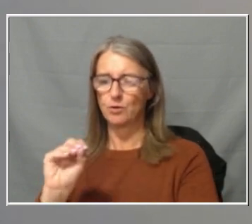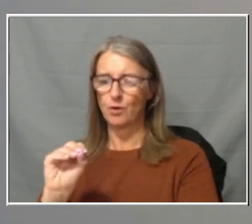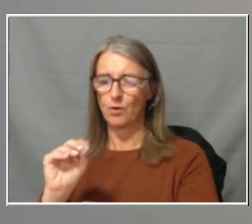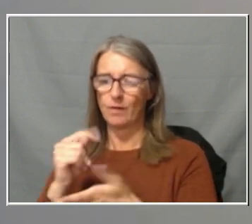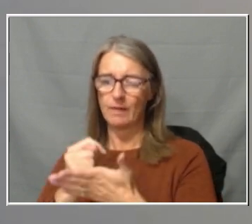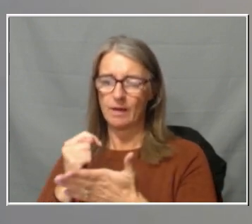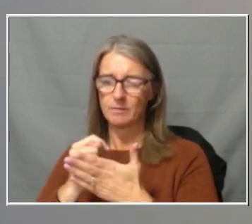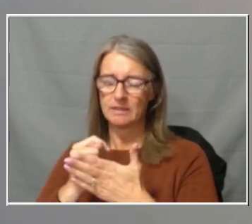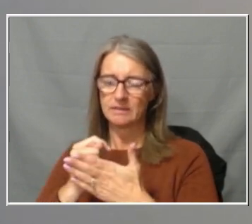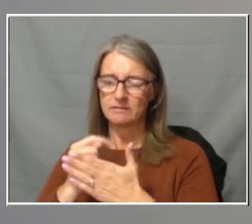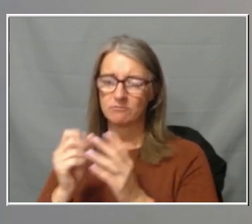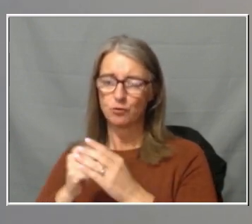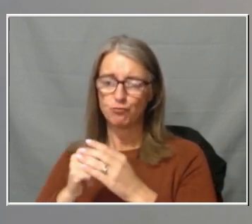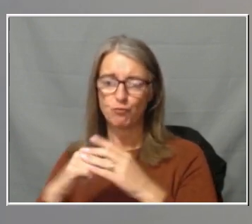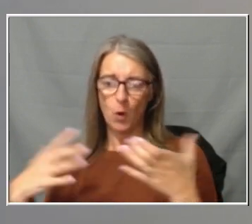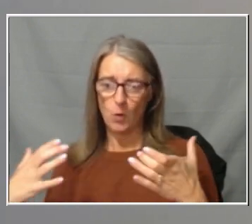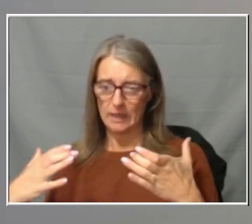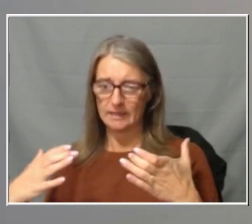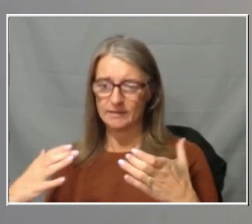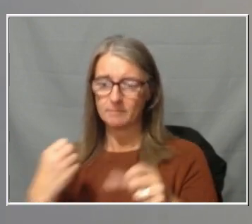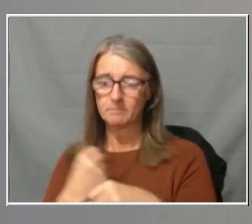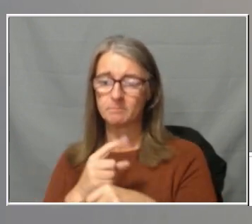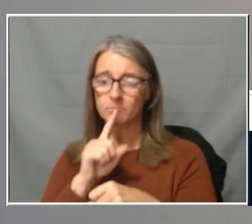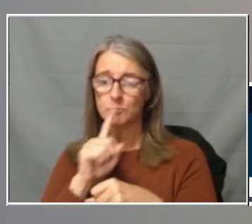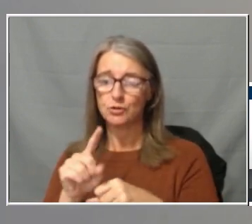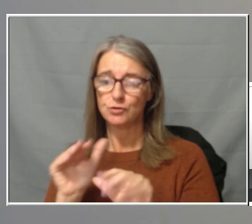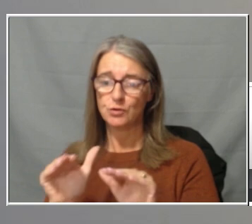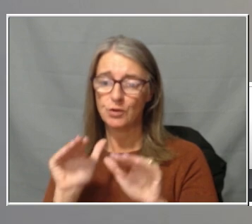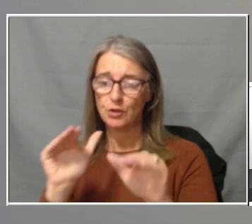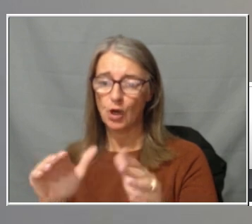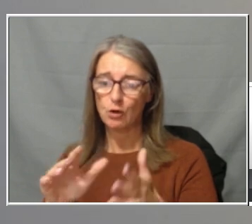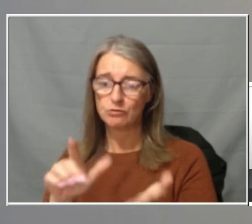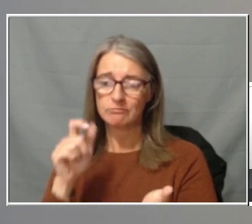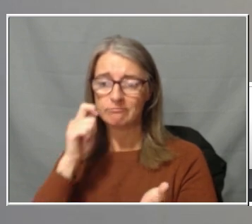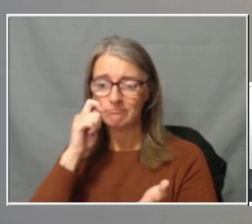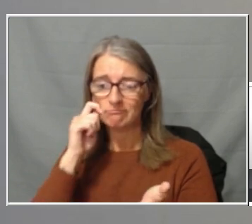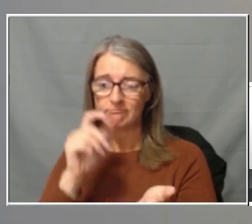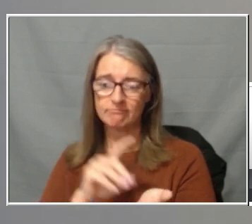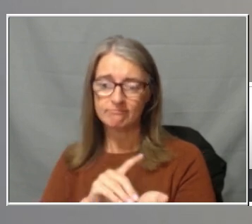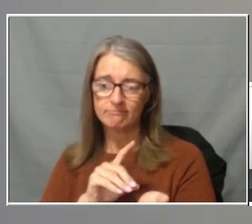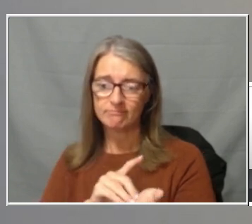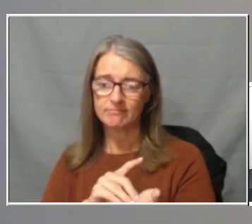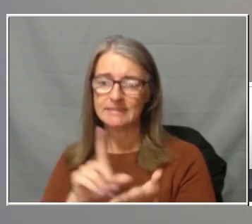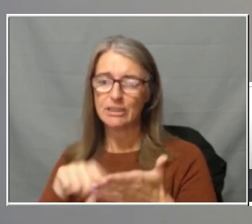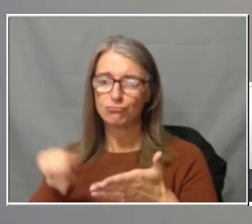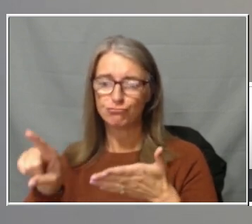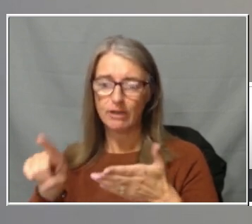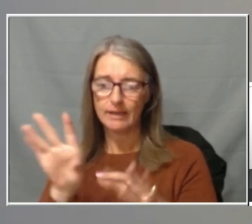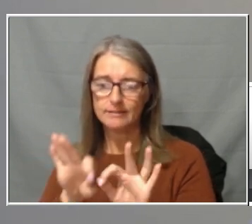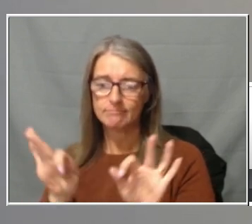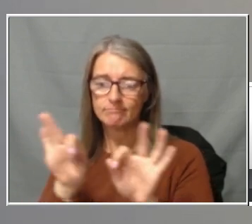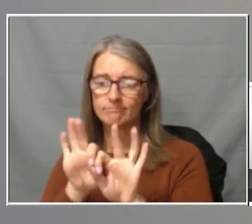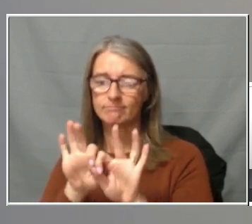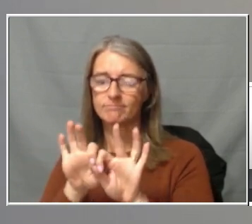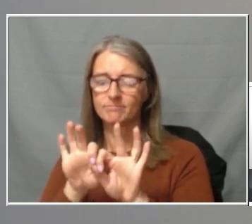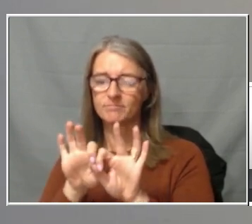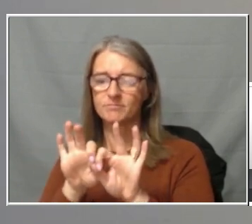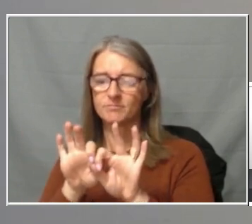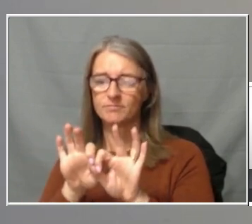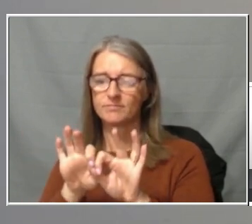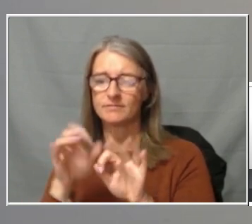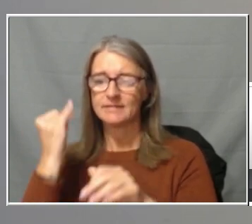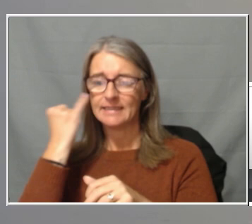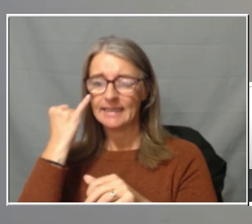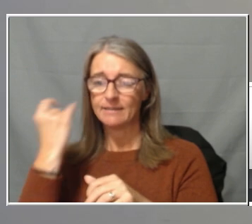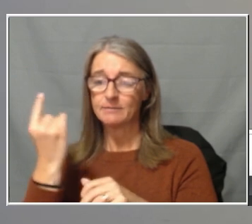growing. So make sure you go to your dermatologist, get checked, and then if